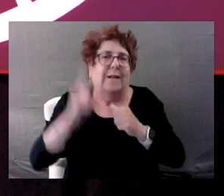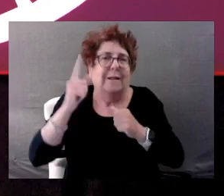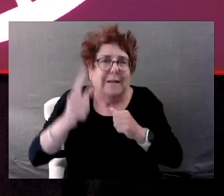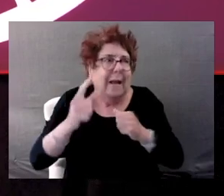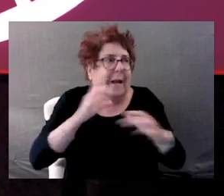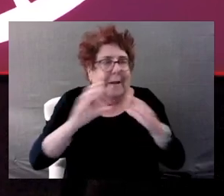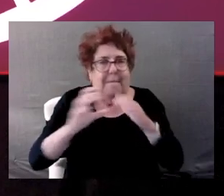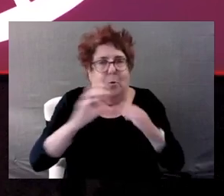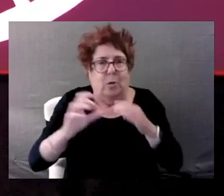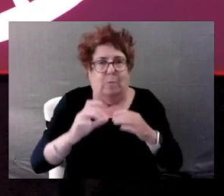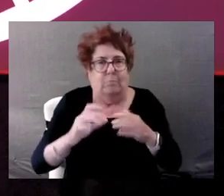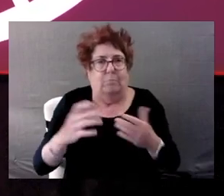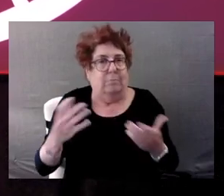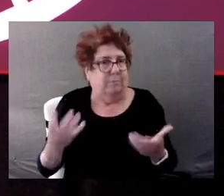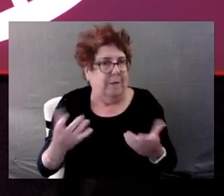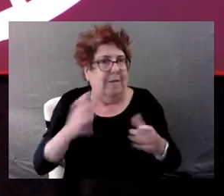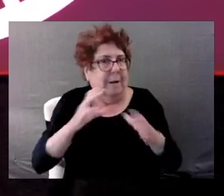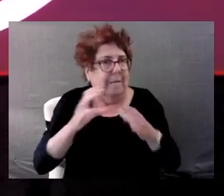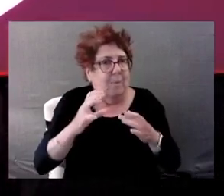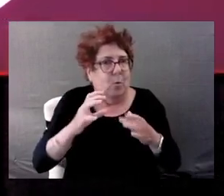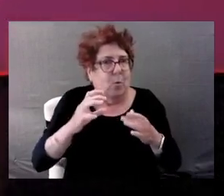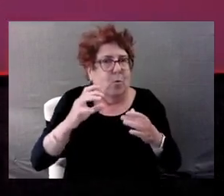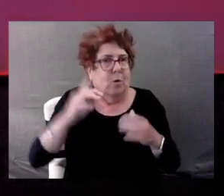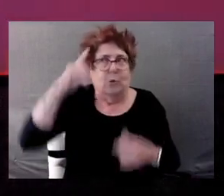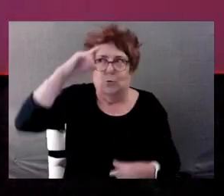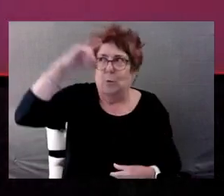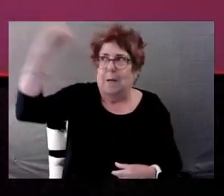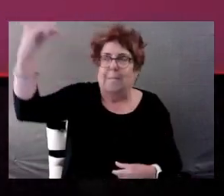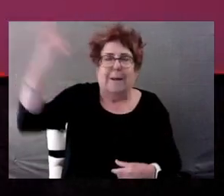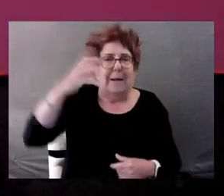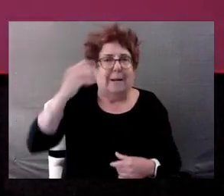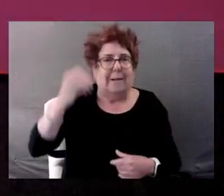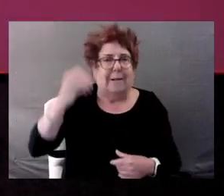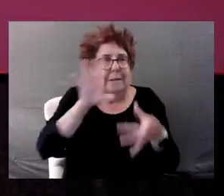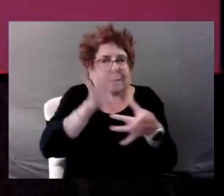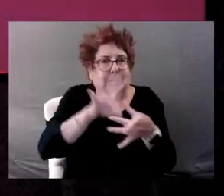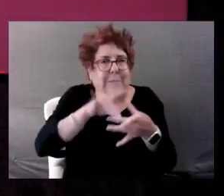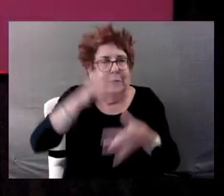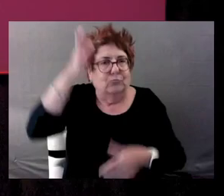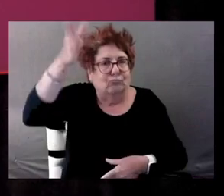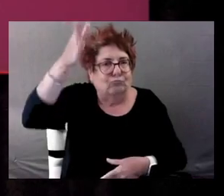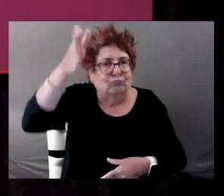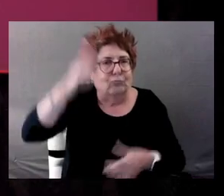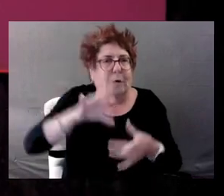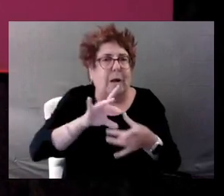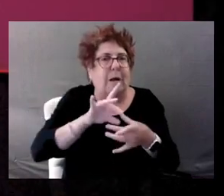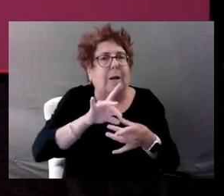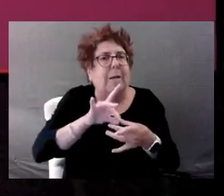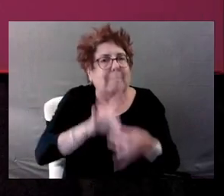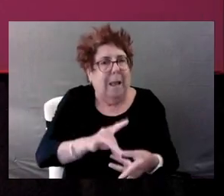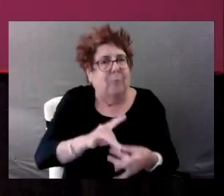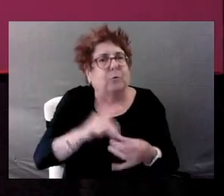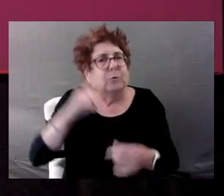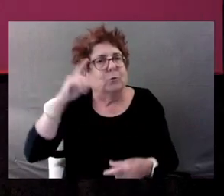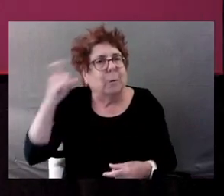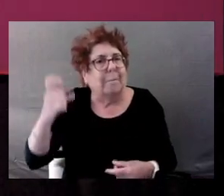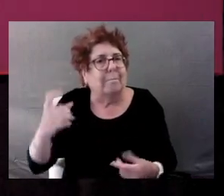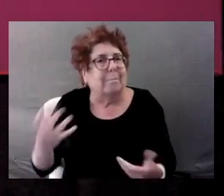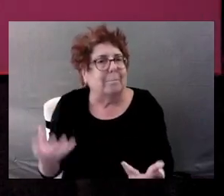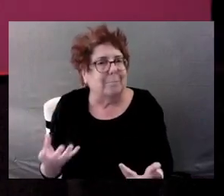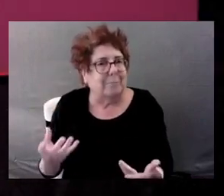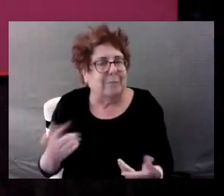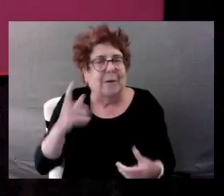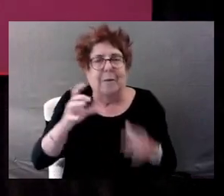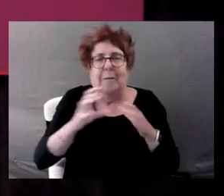dream and a speech about a dream. And they communicated something that other people, when they couldn't even see any way